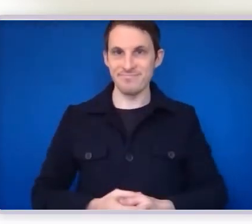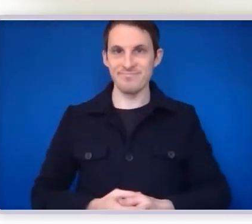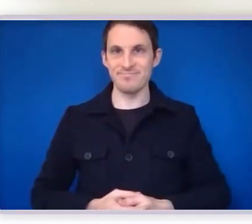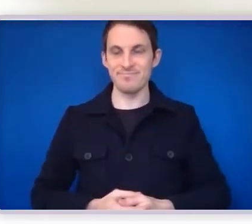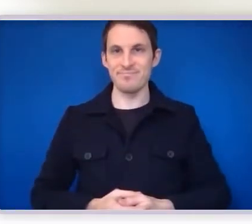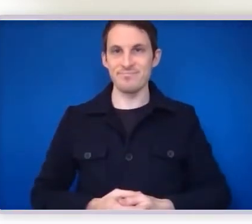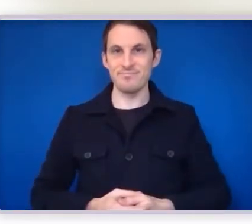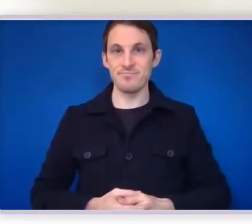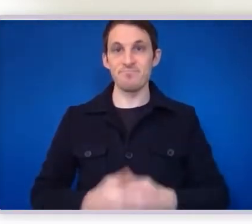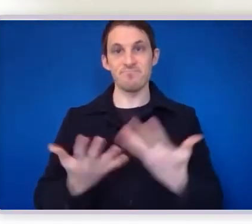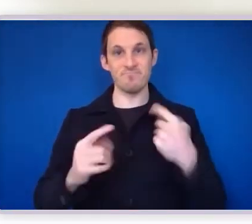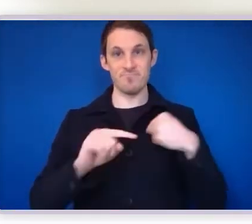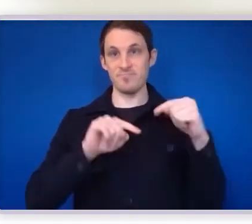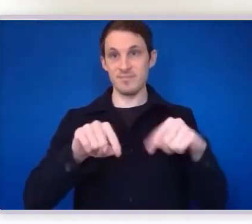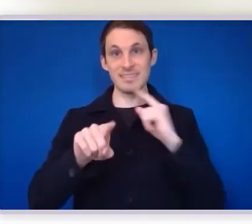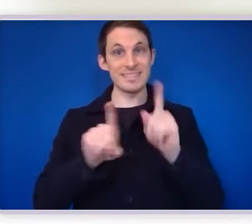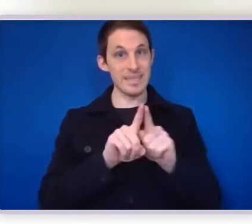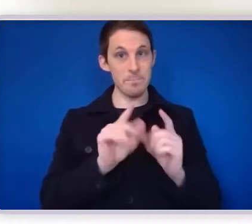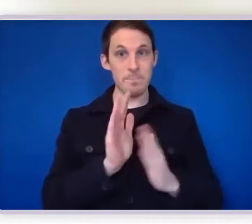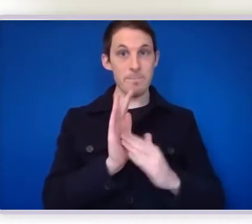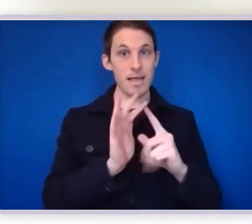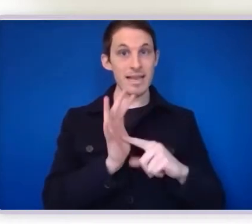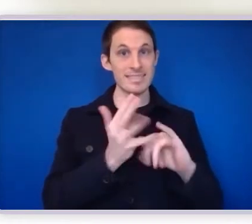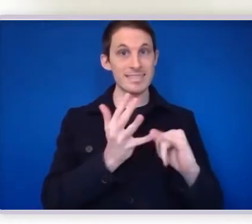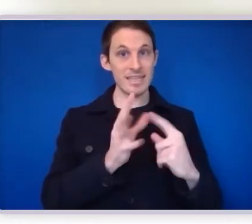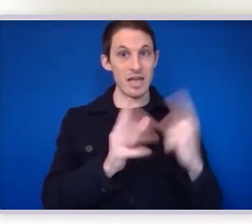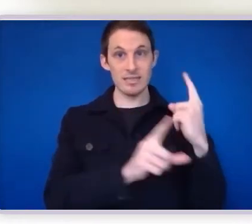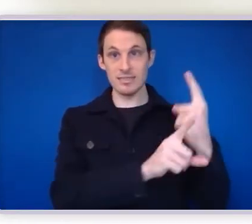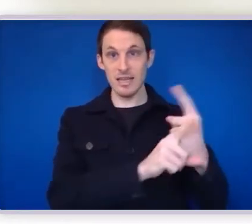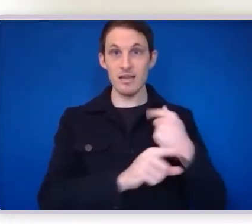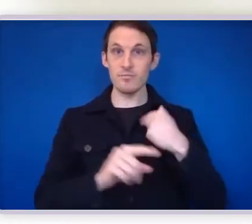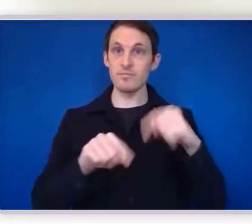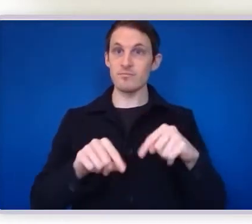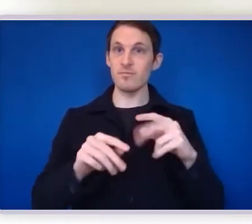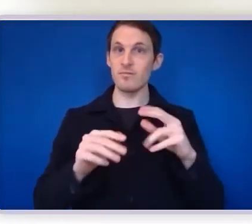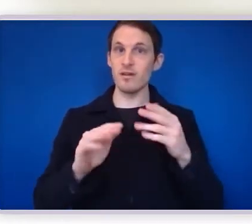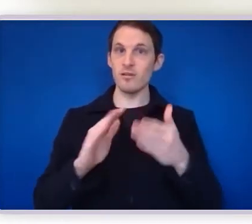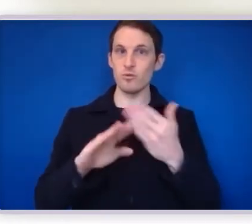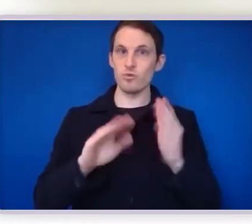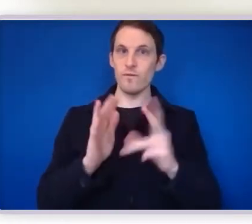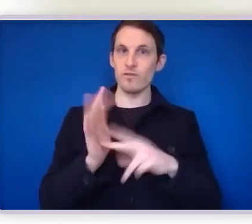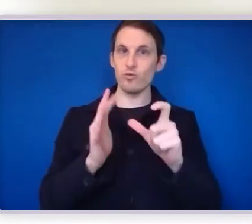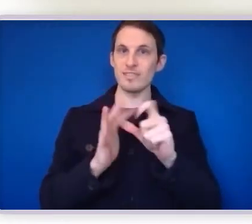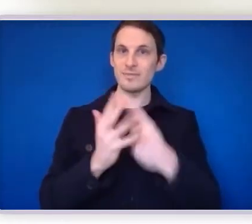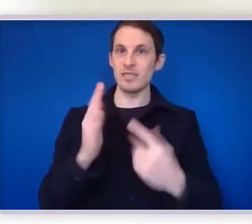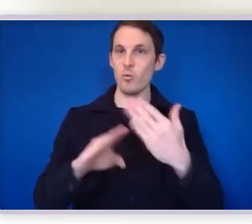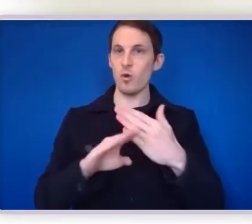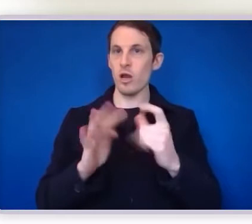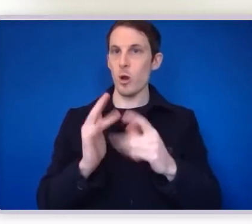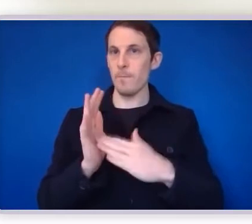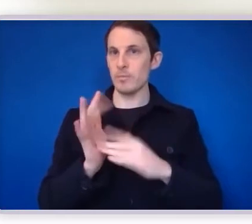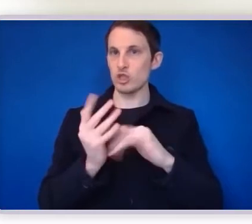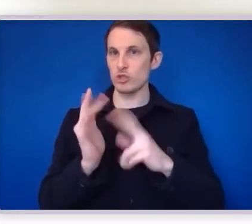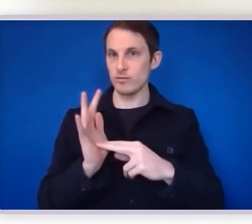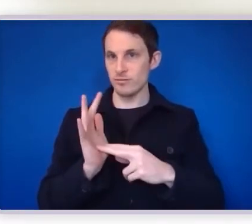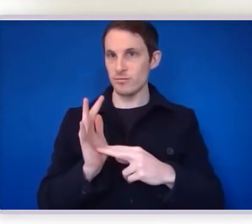So I'm here, as Melissa said, to talk about the new Victorian Disability Worker Commission. I'll just